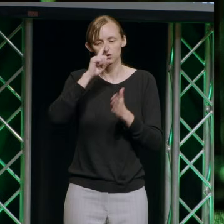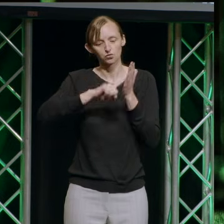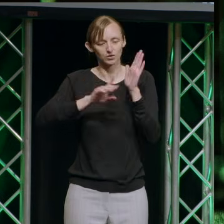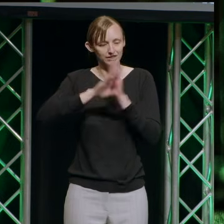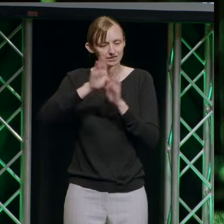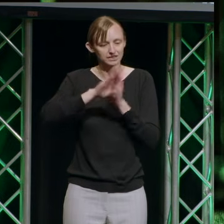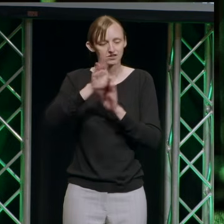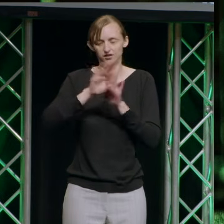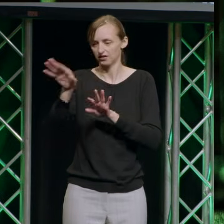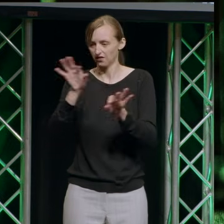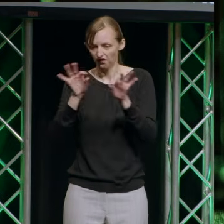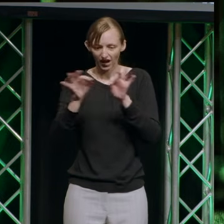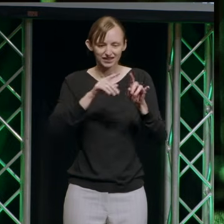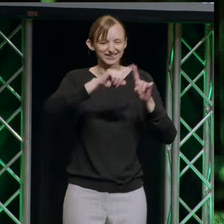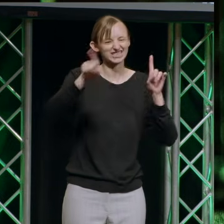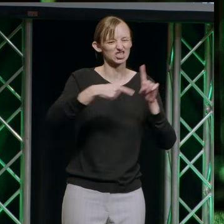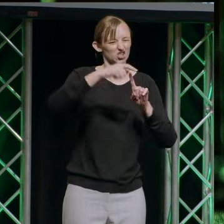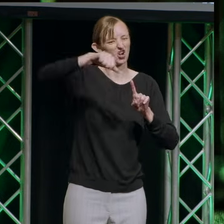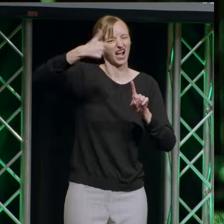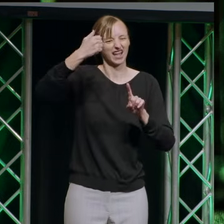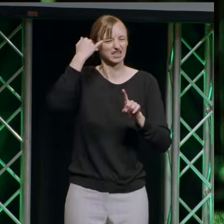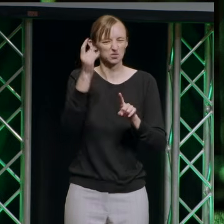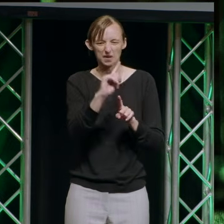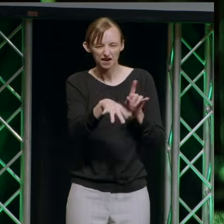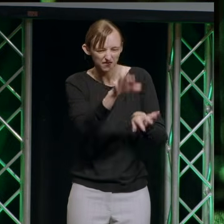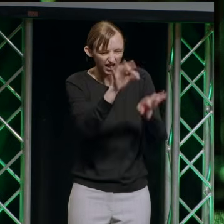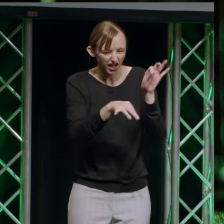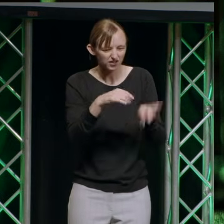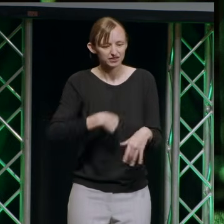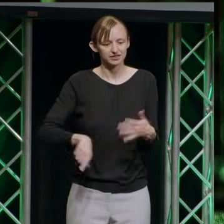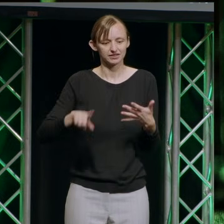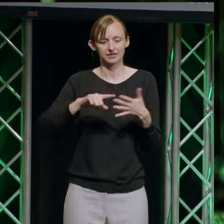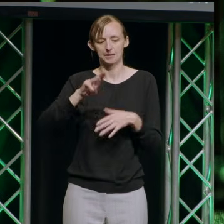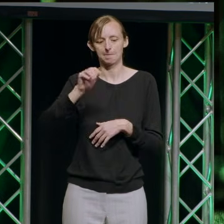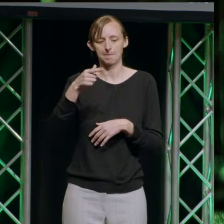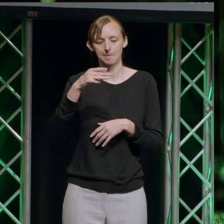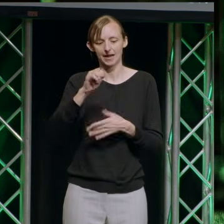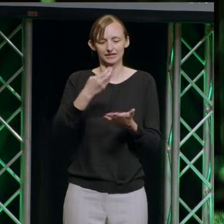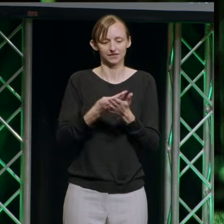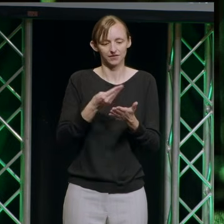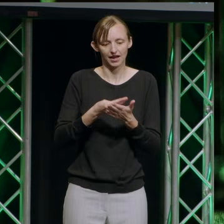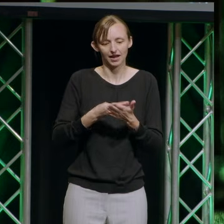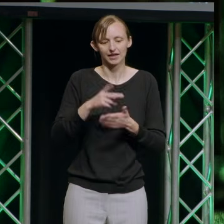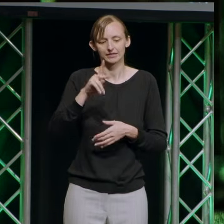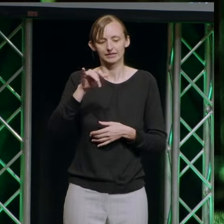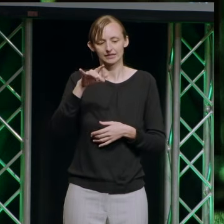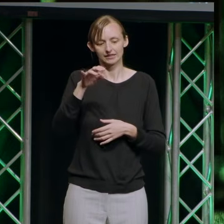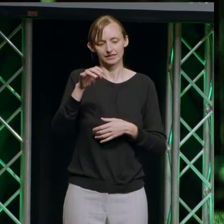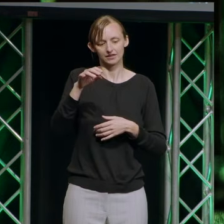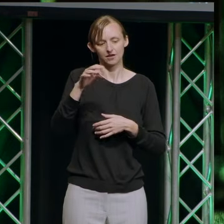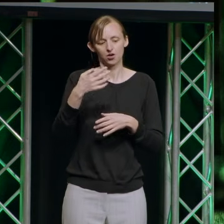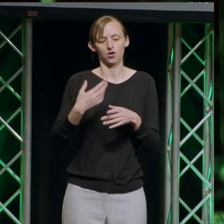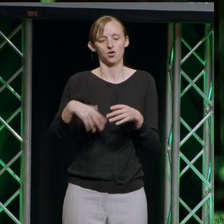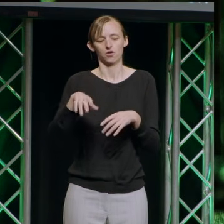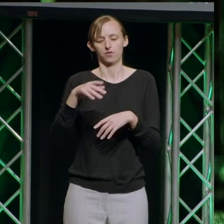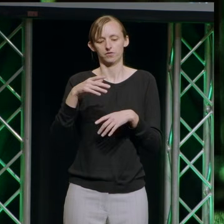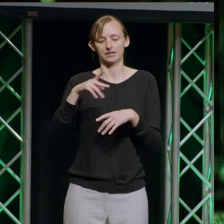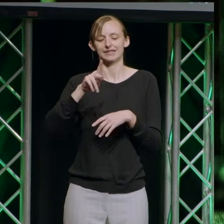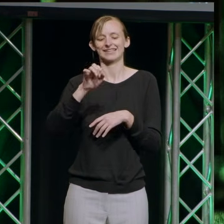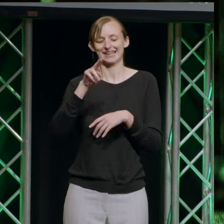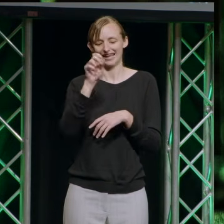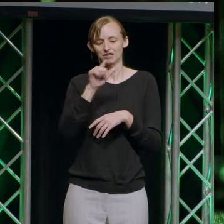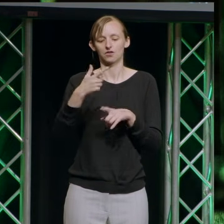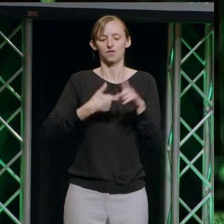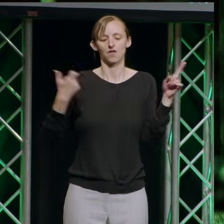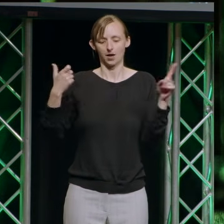these circular alternatives. Maggie heads finance. Kendall comes from wide fashion experience, so she's helped us with a lot of these